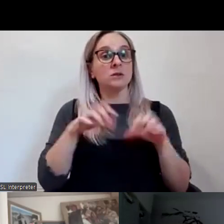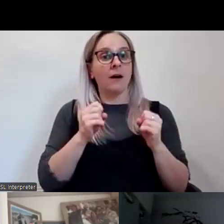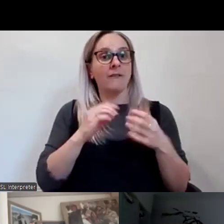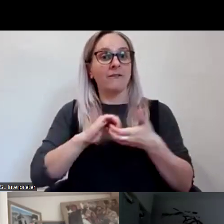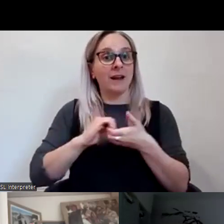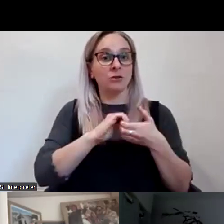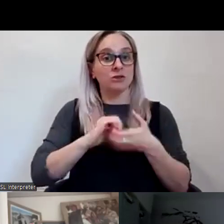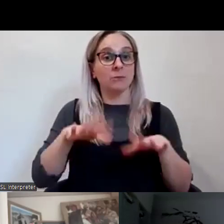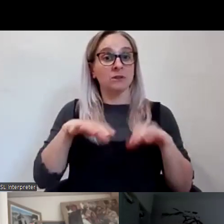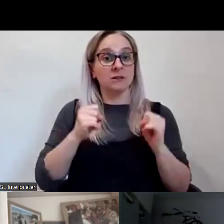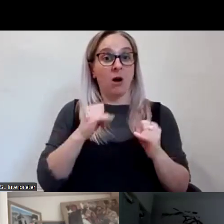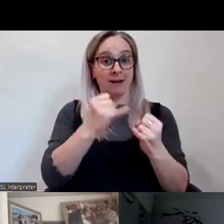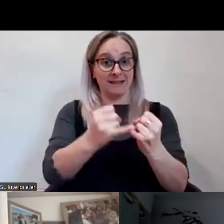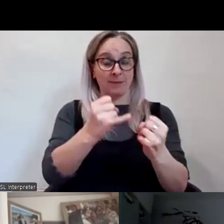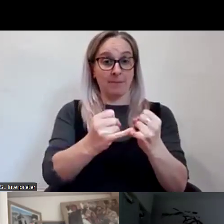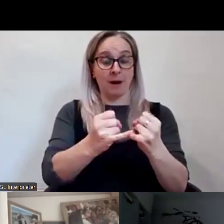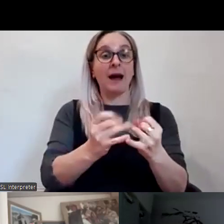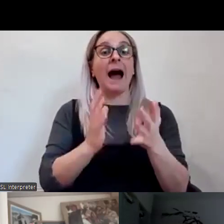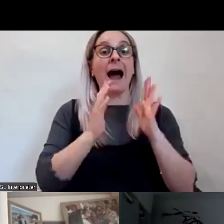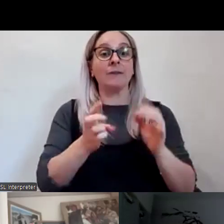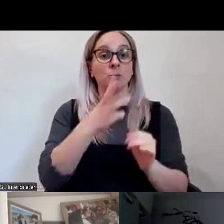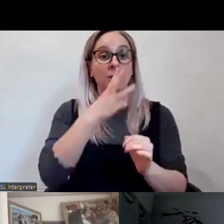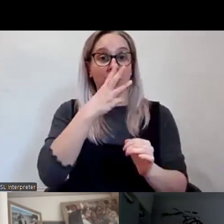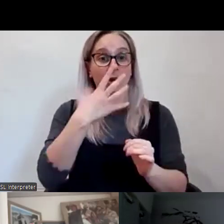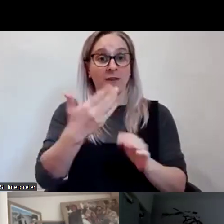it, it looks like you're fine in terms of the dates that you mentioned.